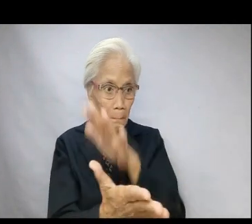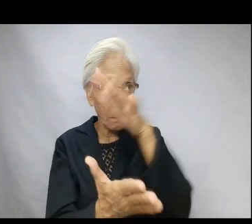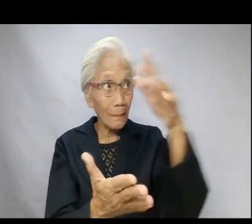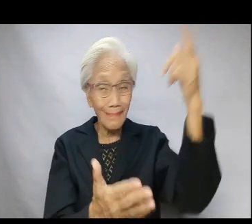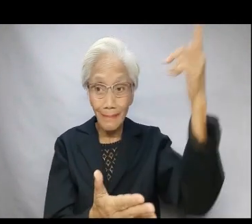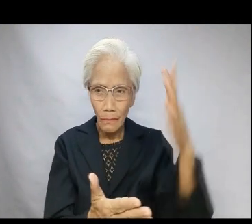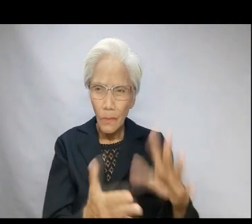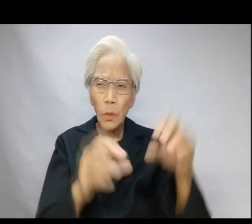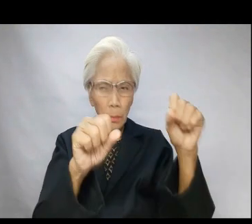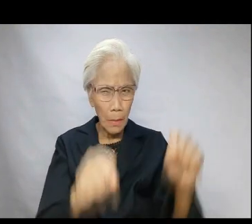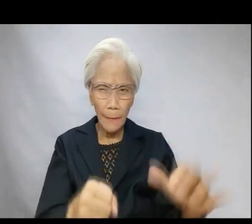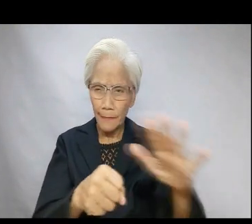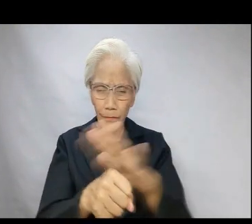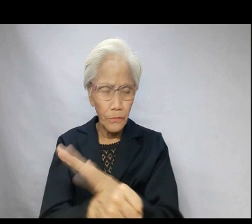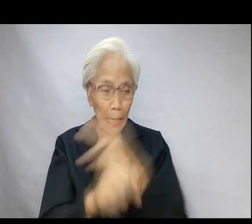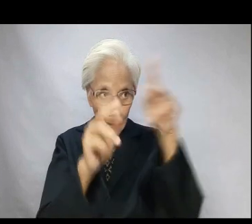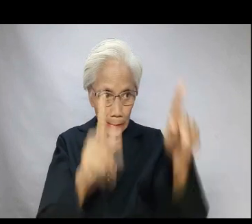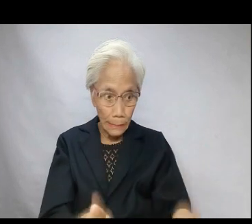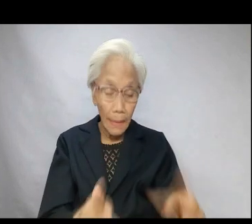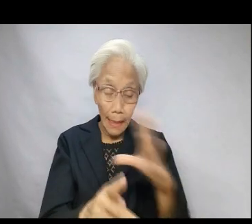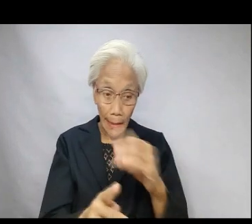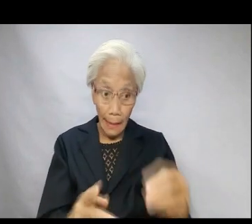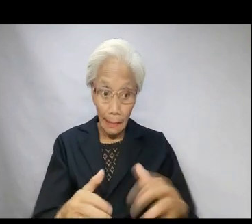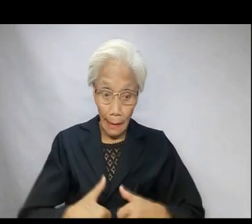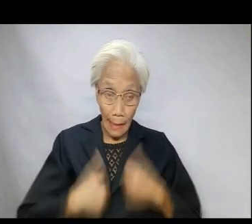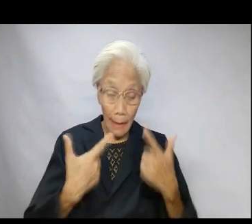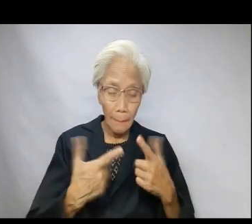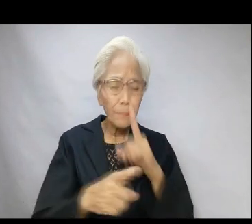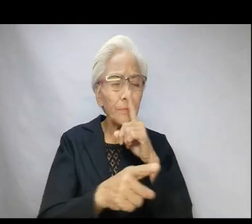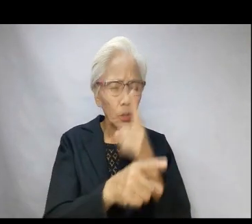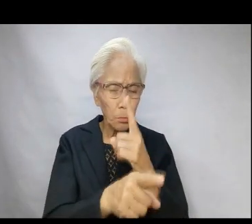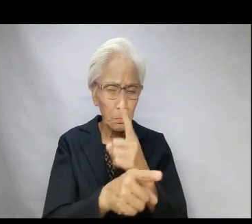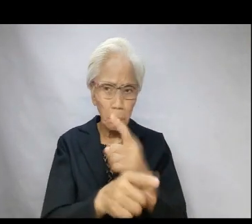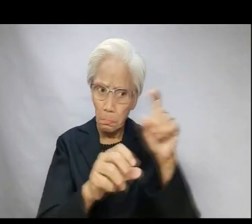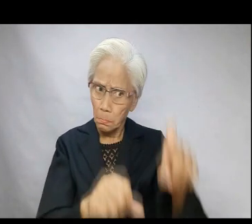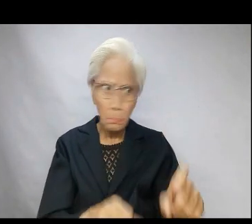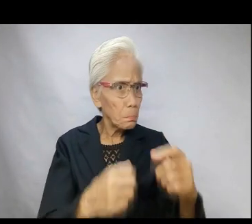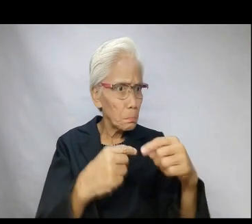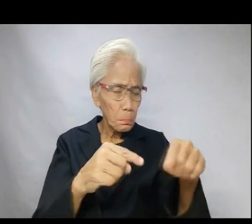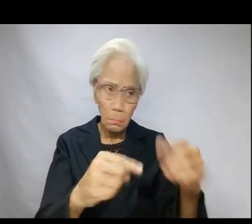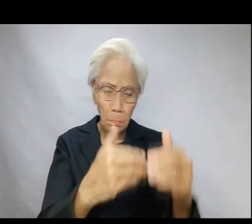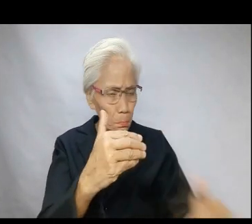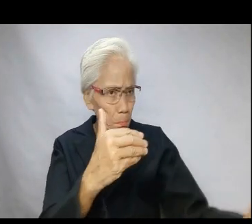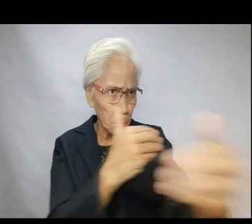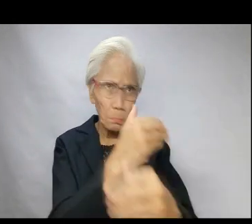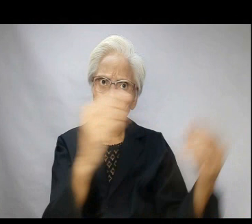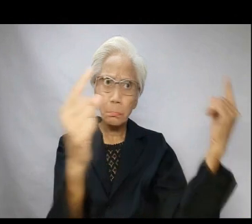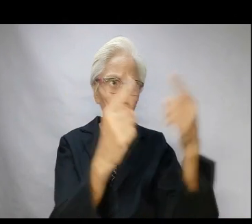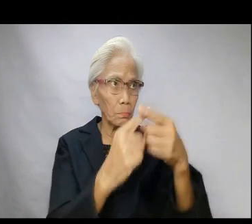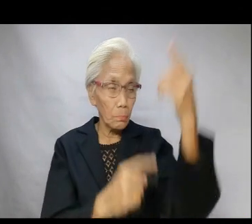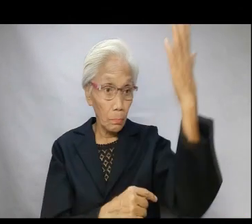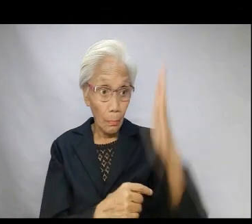for man to become God's glory, to be fully human and fully alive. Indeed, man needs to go